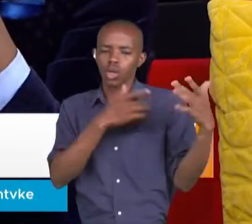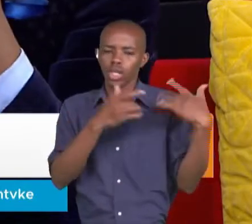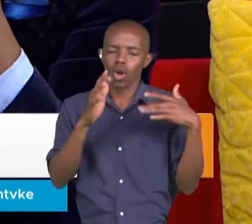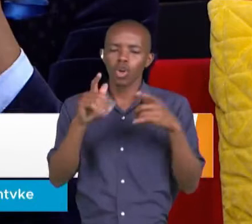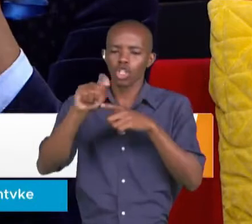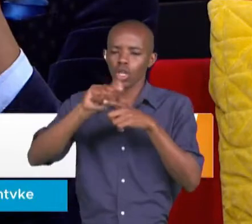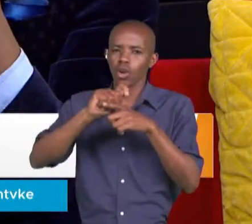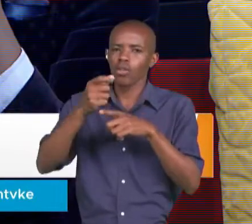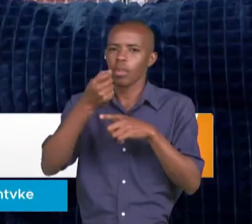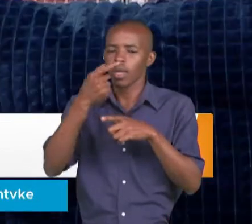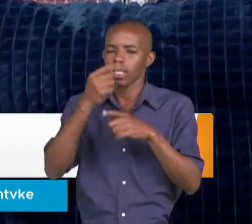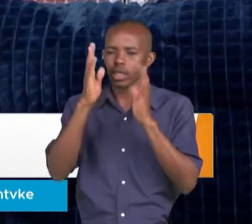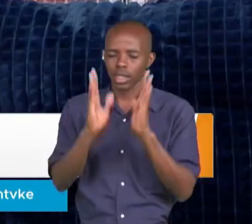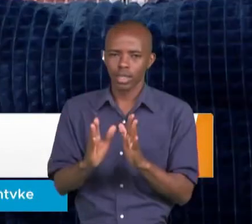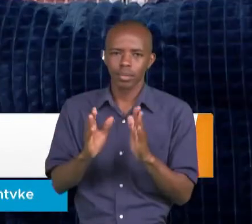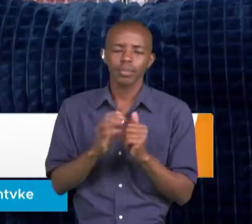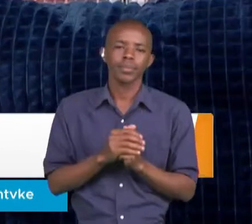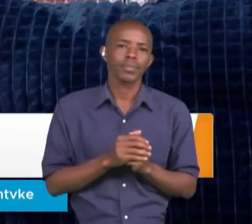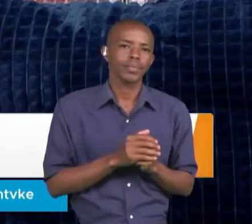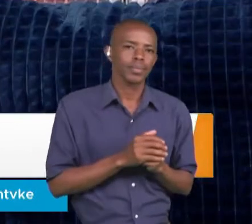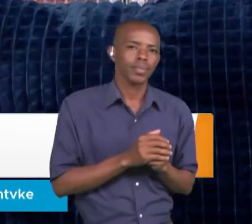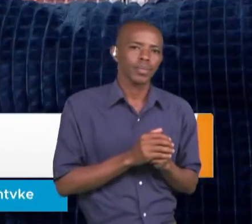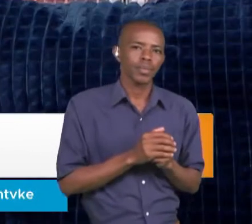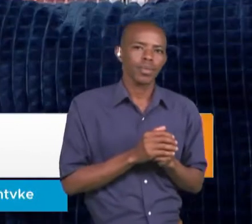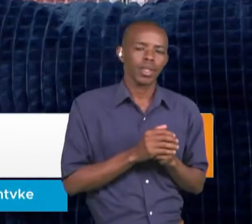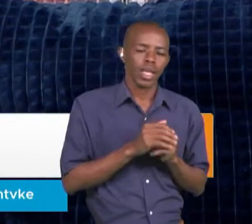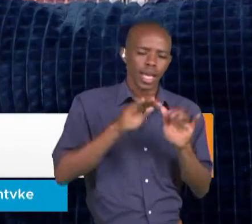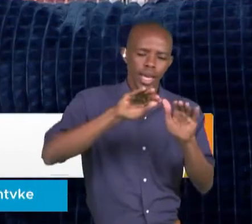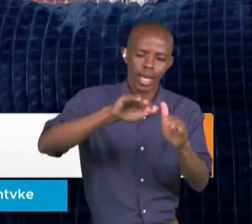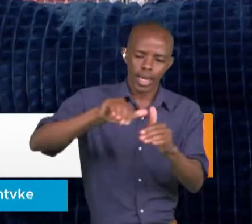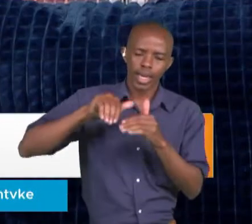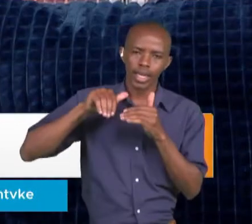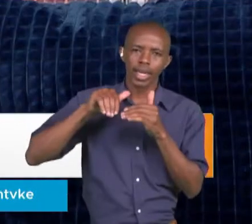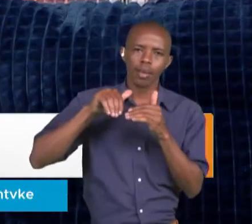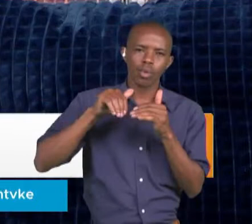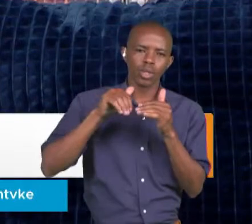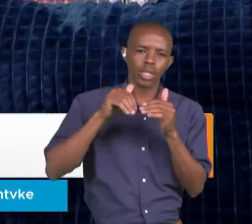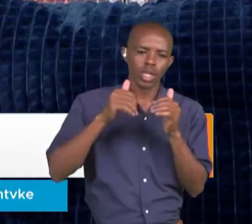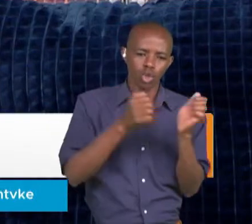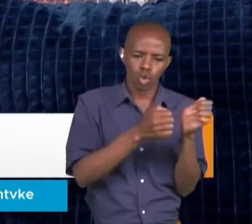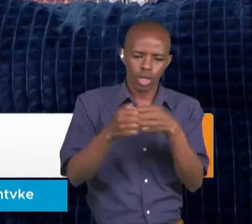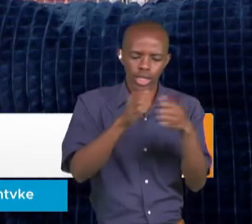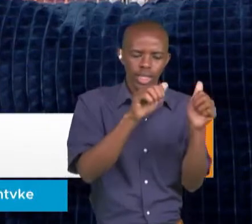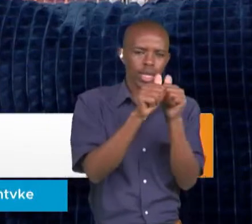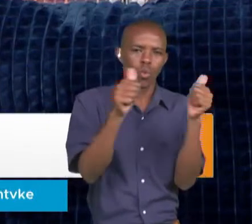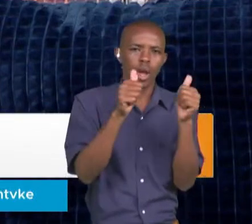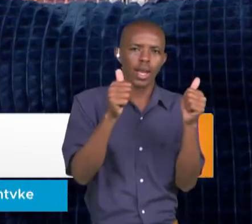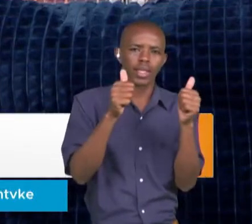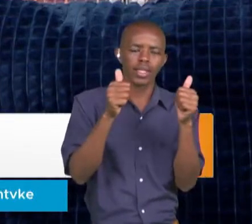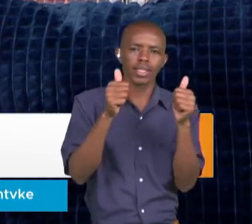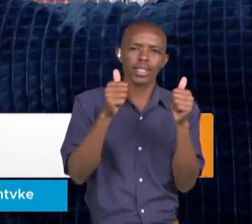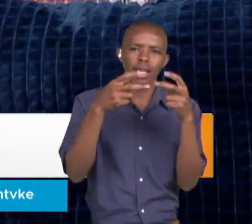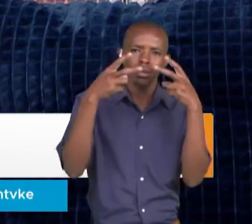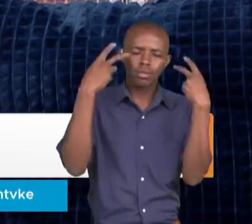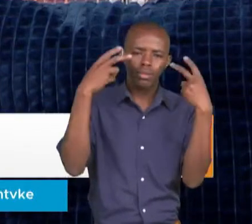medics? You know, first of all, the kidnap was absolutely strategic because, you know, these terror gangs, they suffer a lot